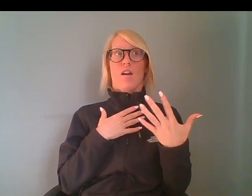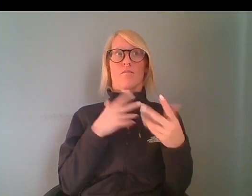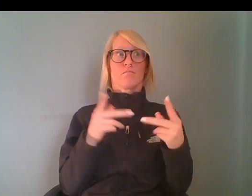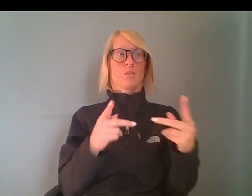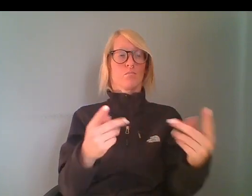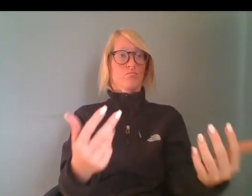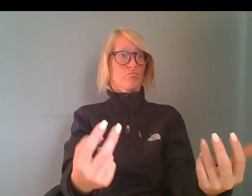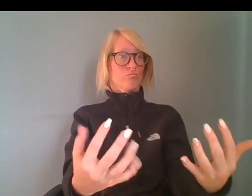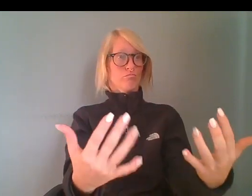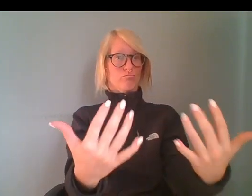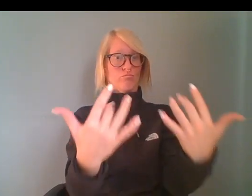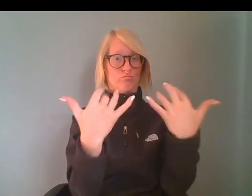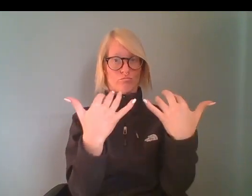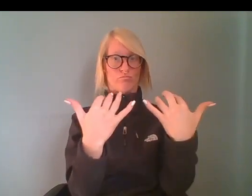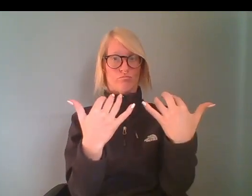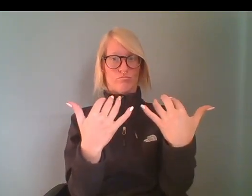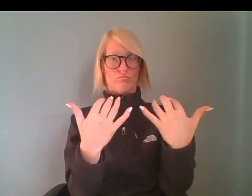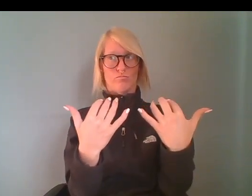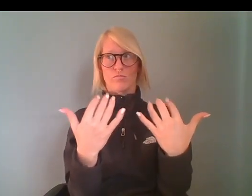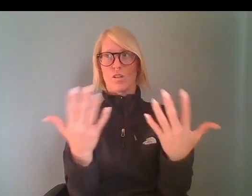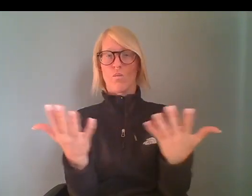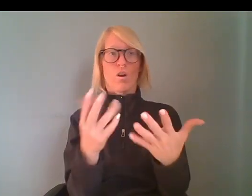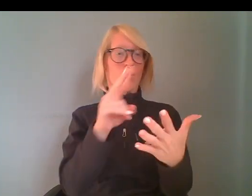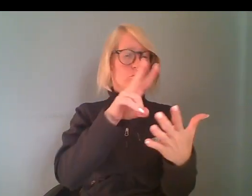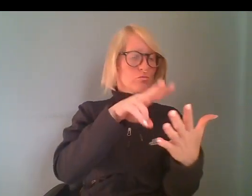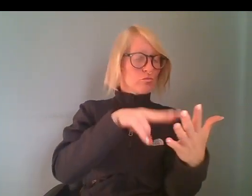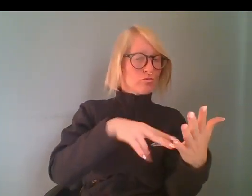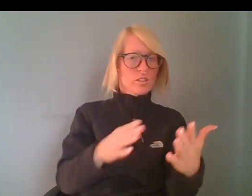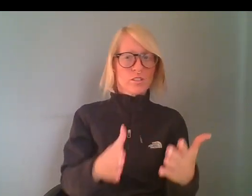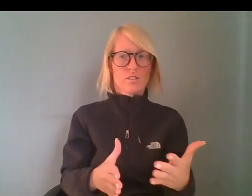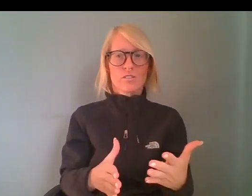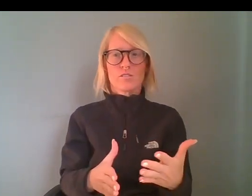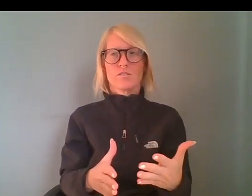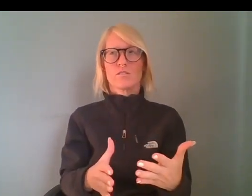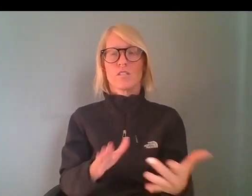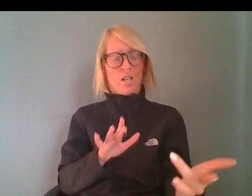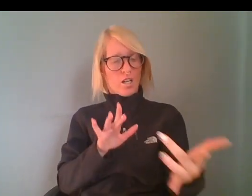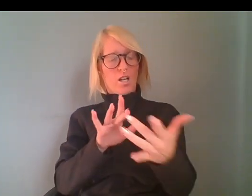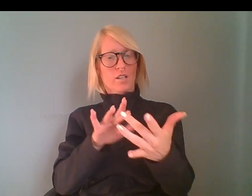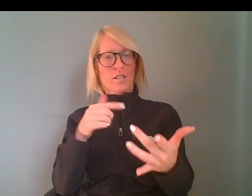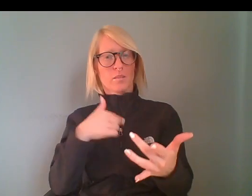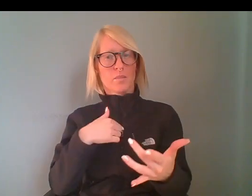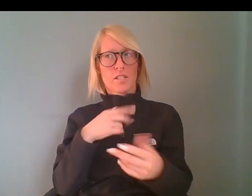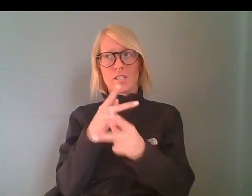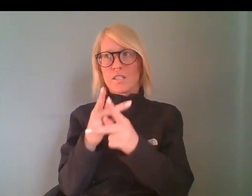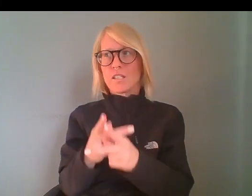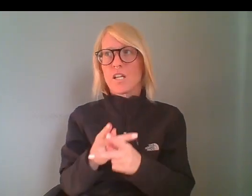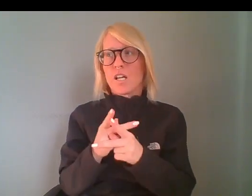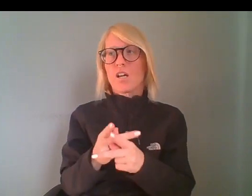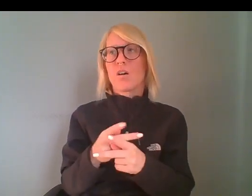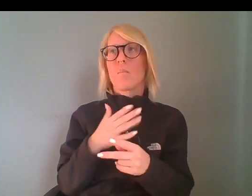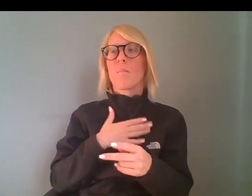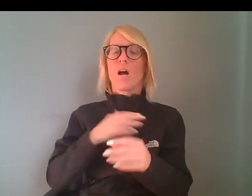that is going to make the readers care about my organization or want to get involved or want to come to an